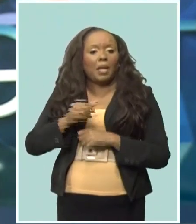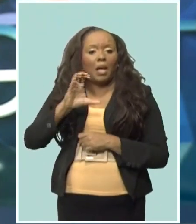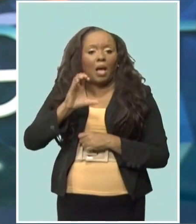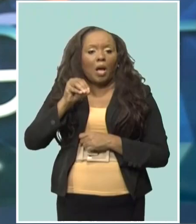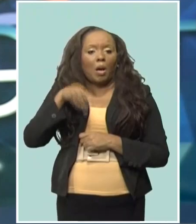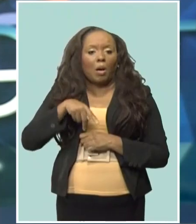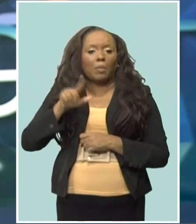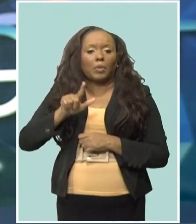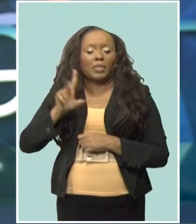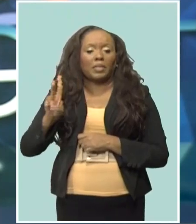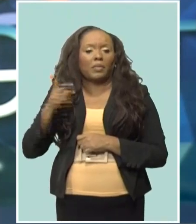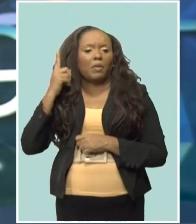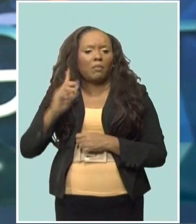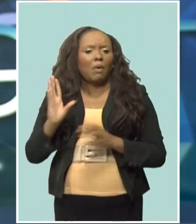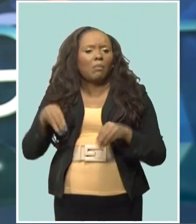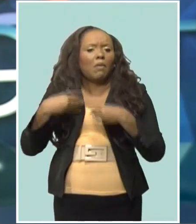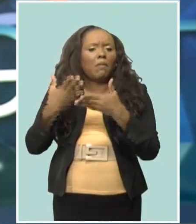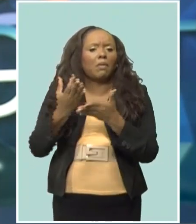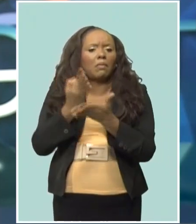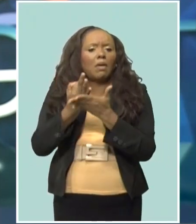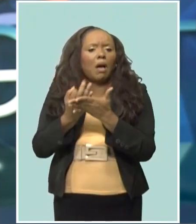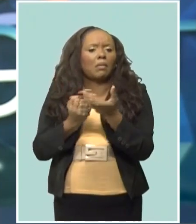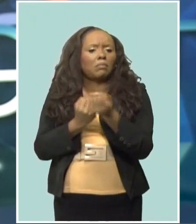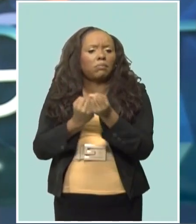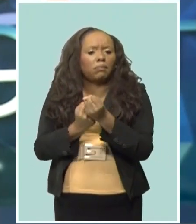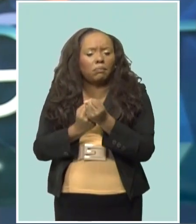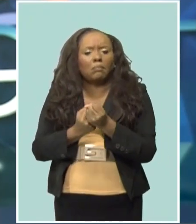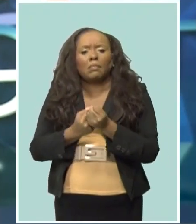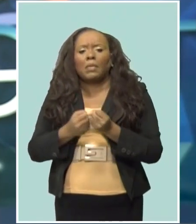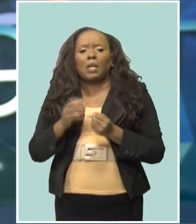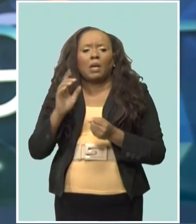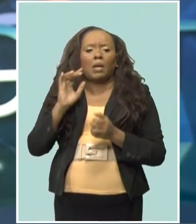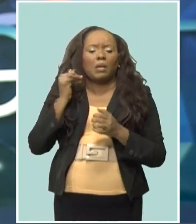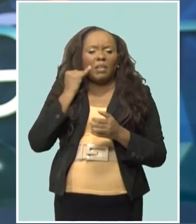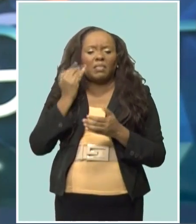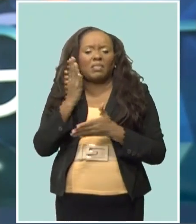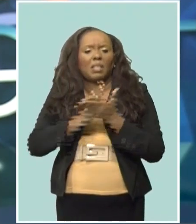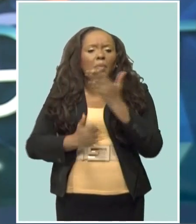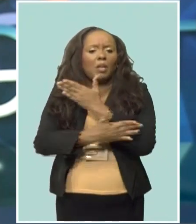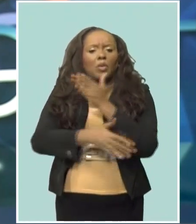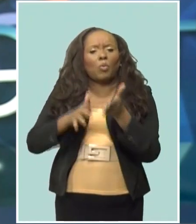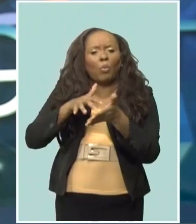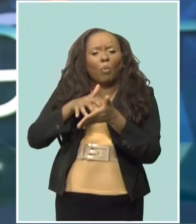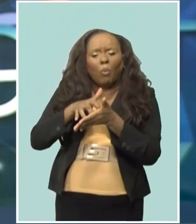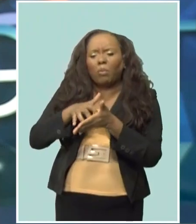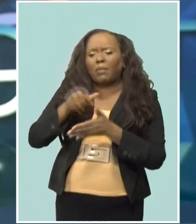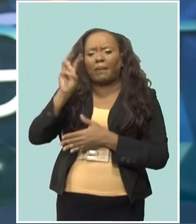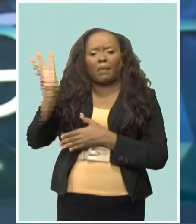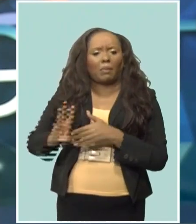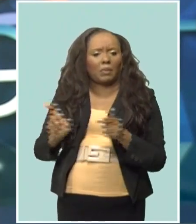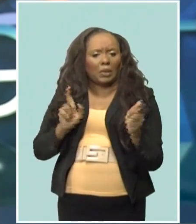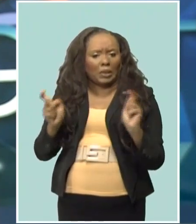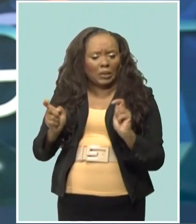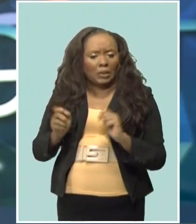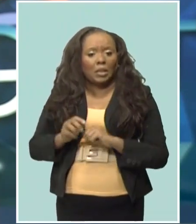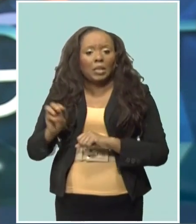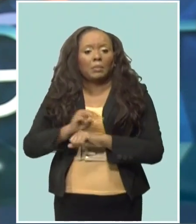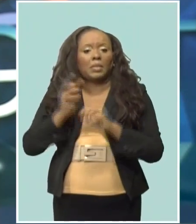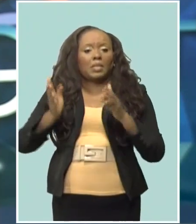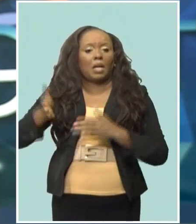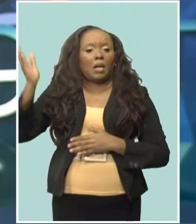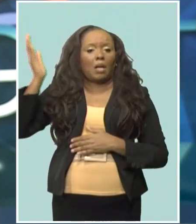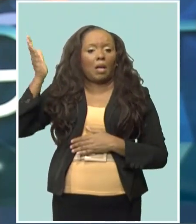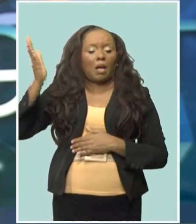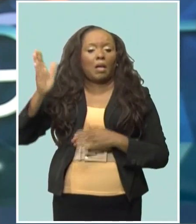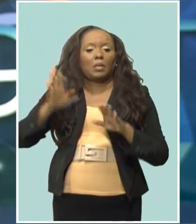assistance to developing countries most vulnerable to climate change impacts. Minister Ford made the country's position clear at